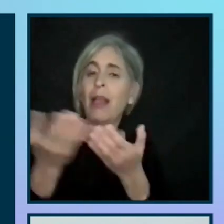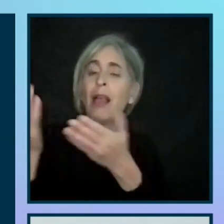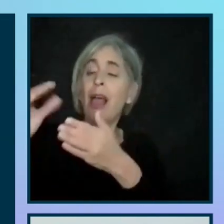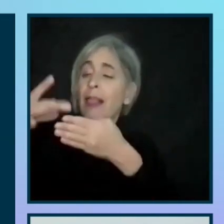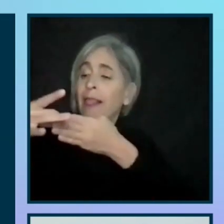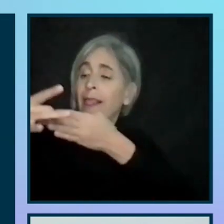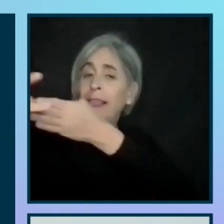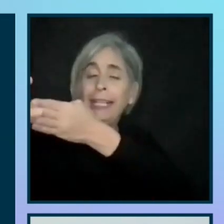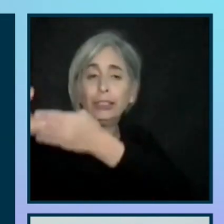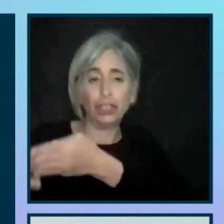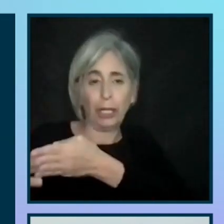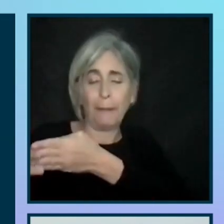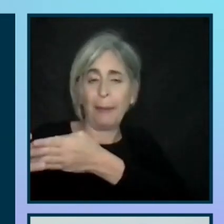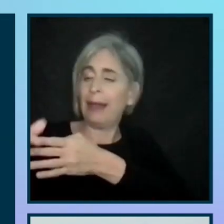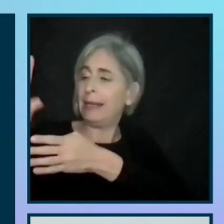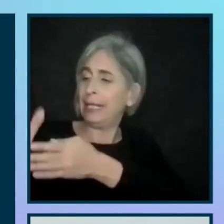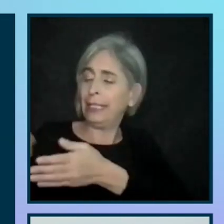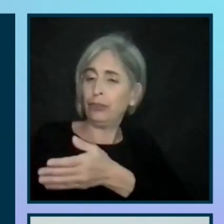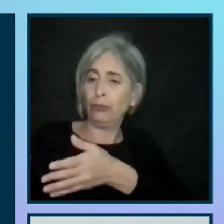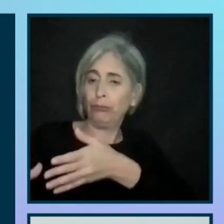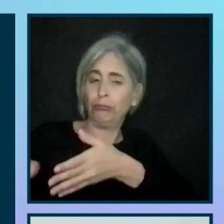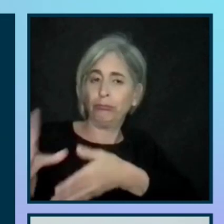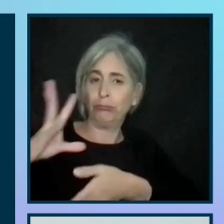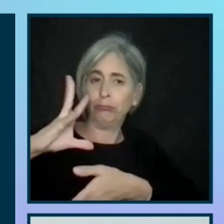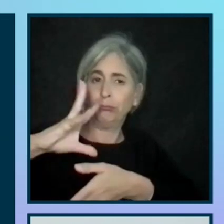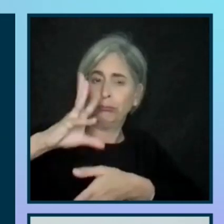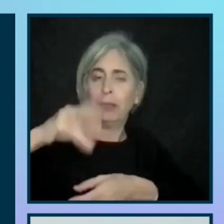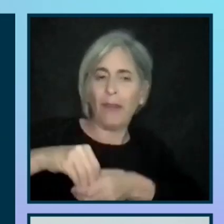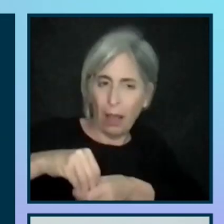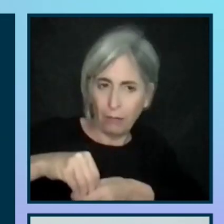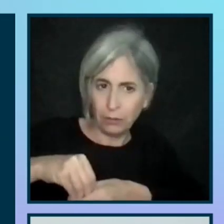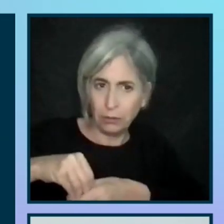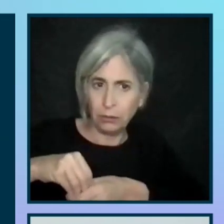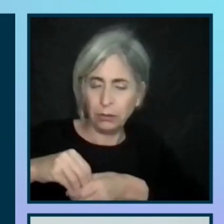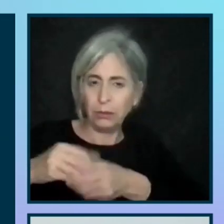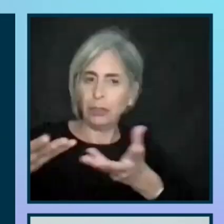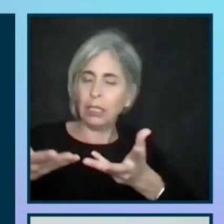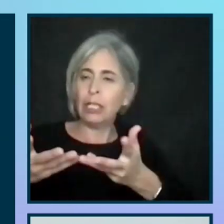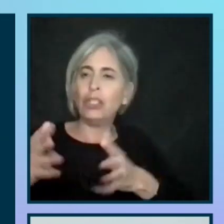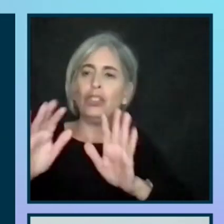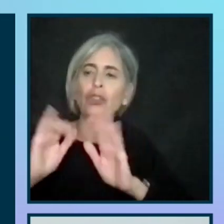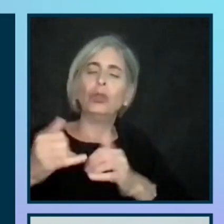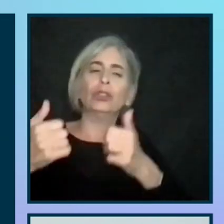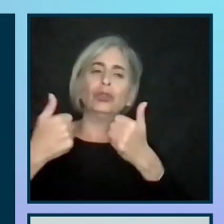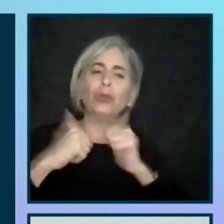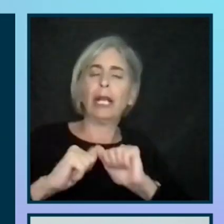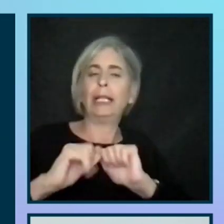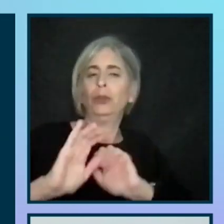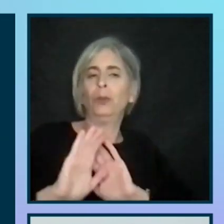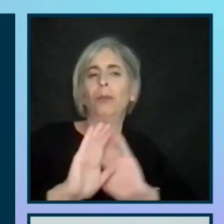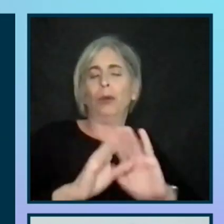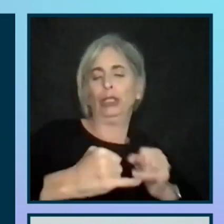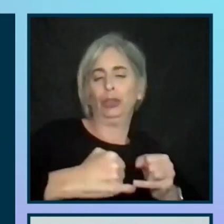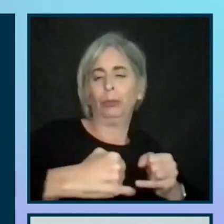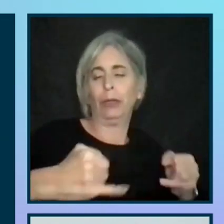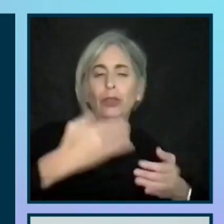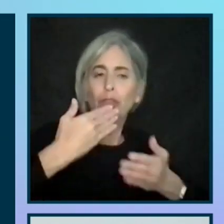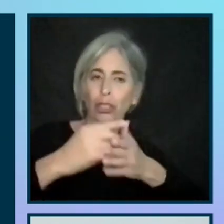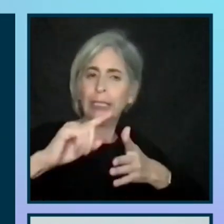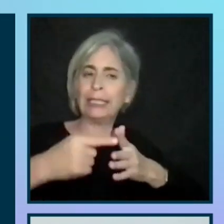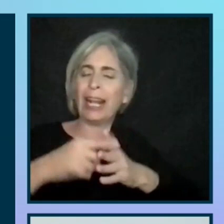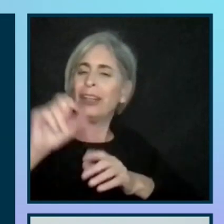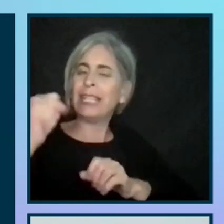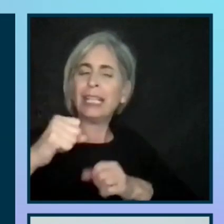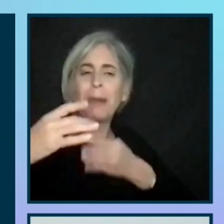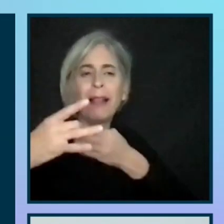board. While having a bottoms-up approach to push boundaries and accessibility is a great start, having leadership support